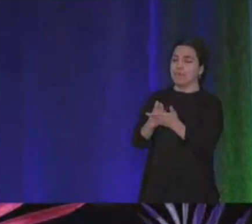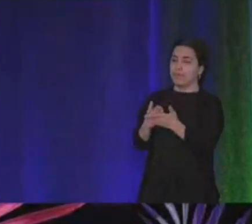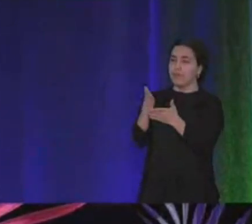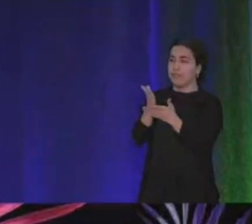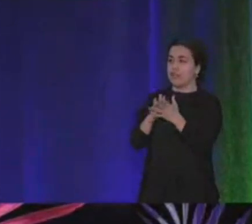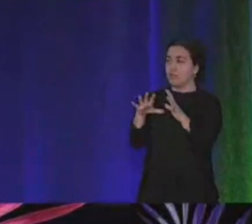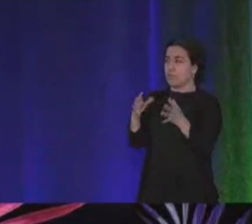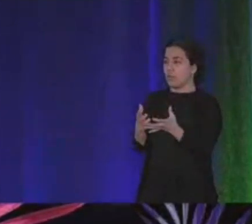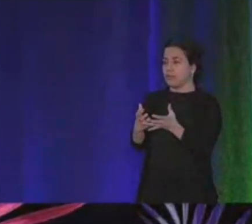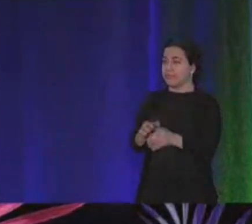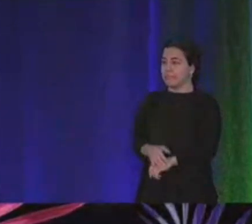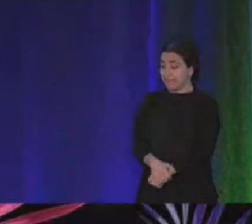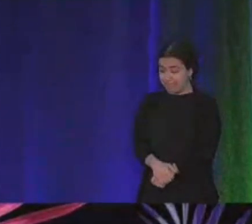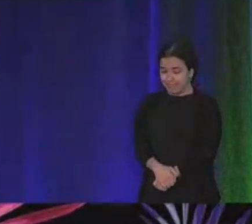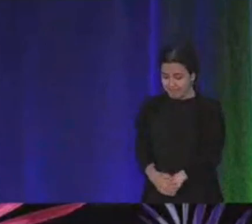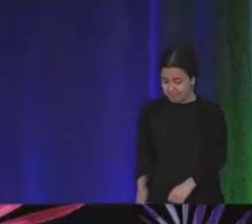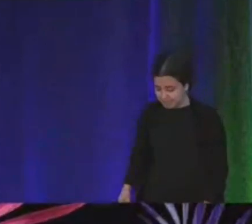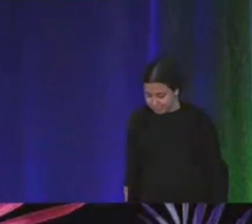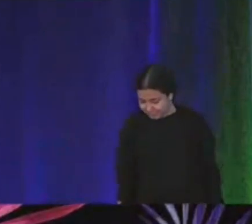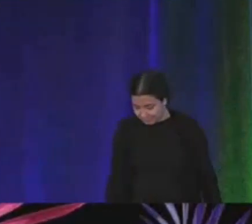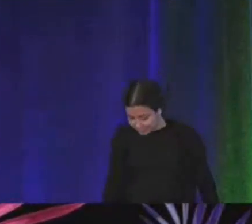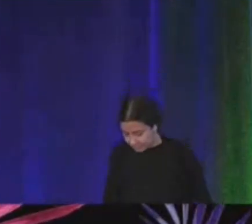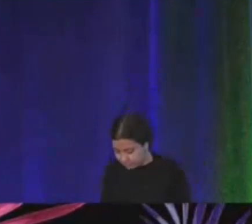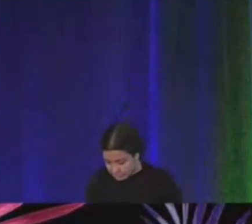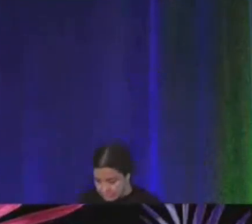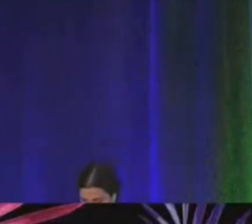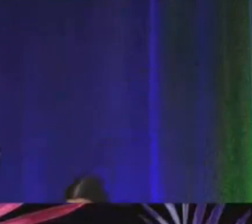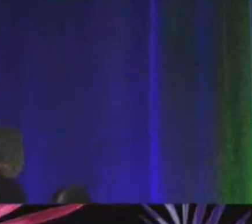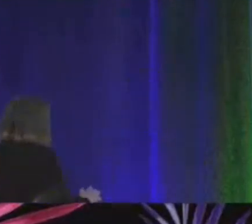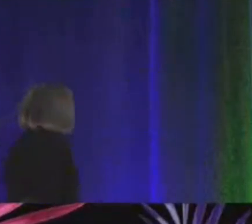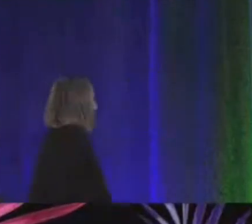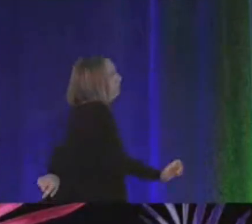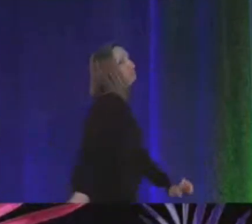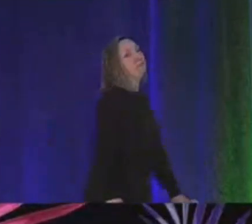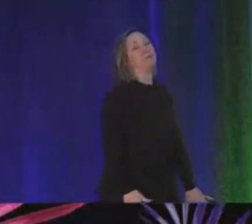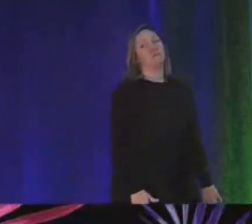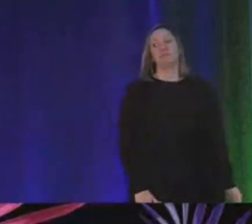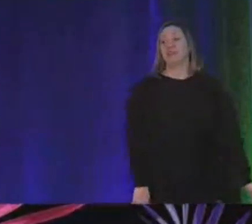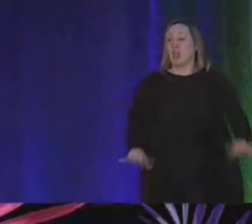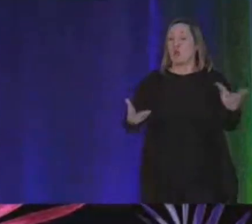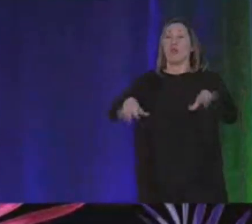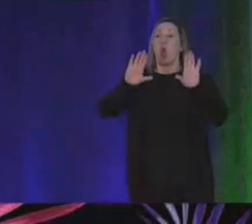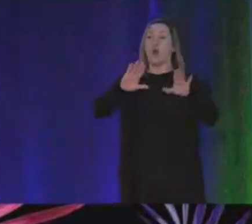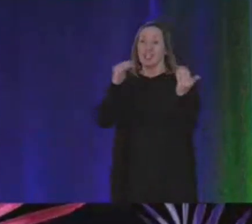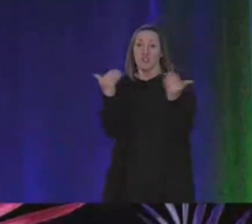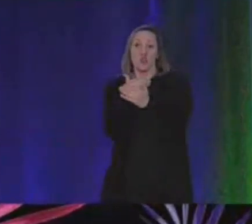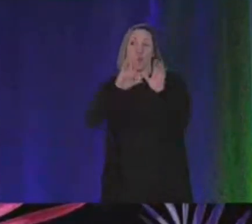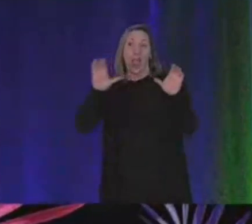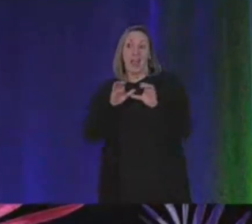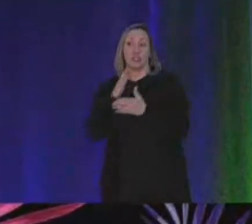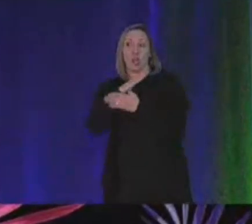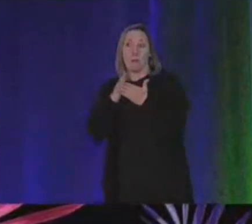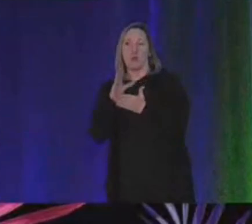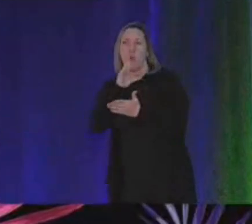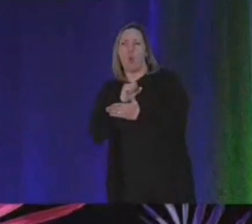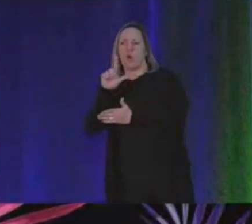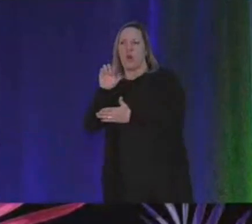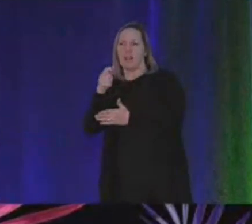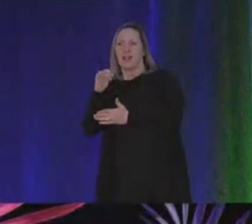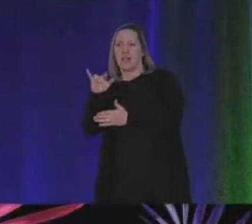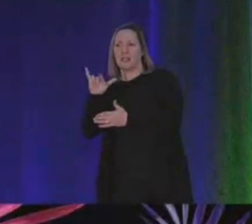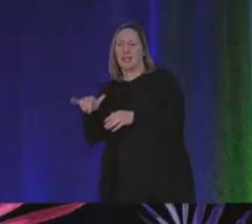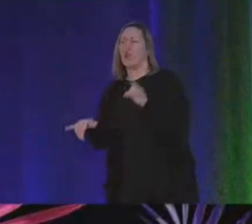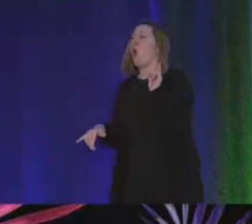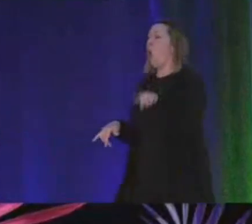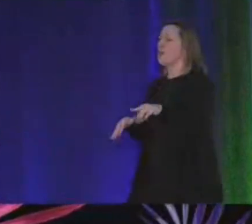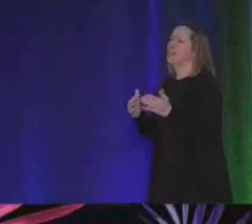component. All that. Great. So are these all your new Axiom components, or are these your old legacy components? Oh yeah, these are all like new